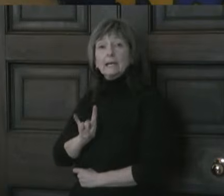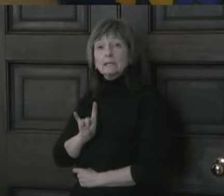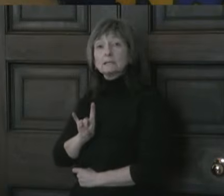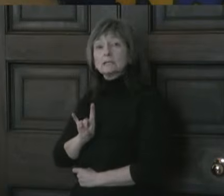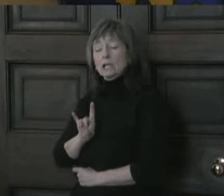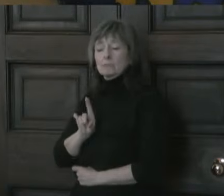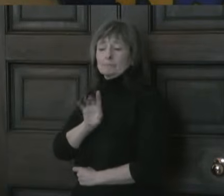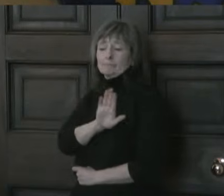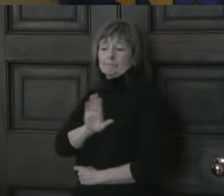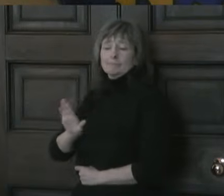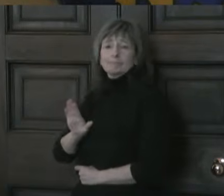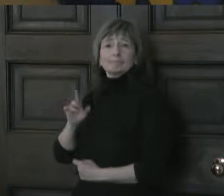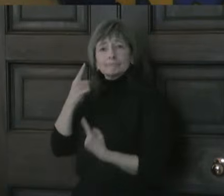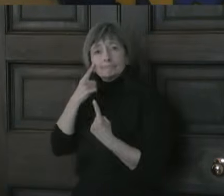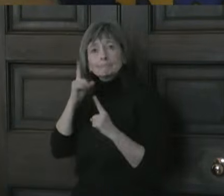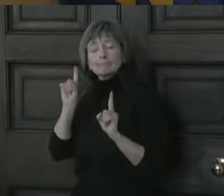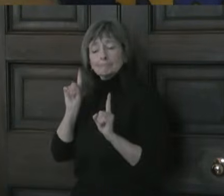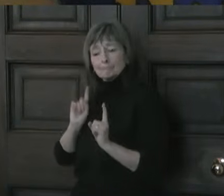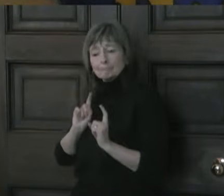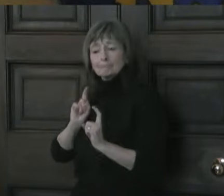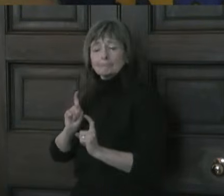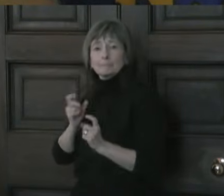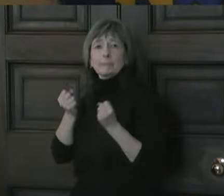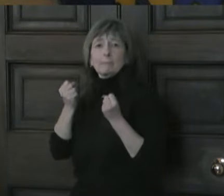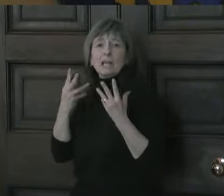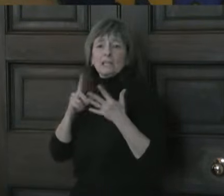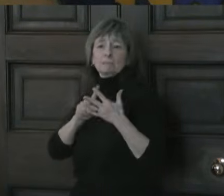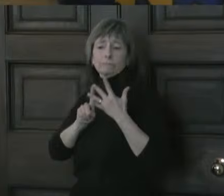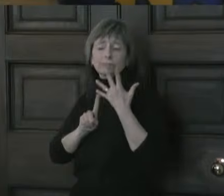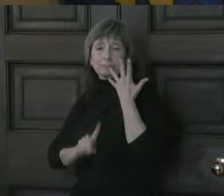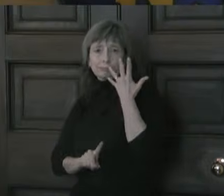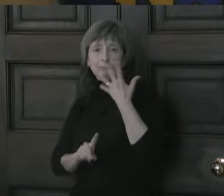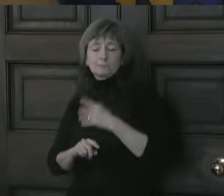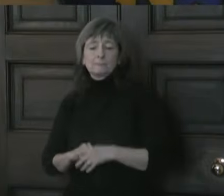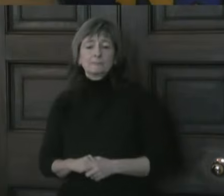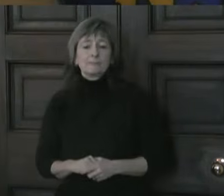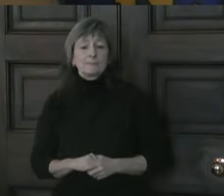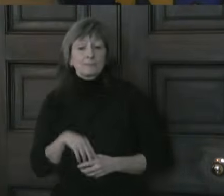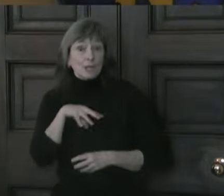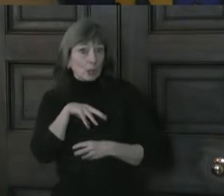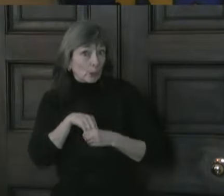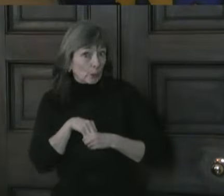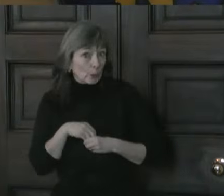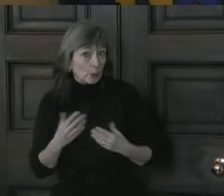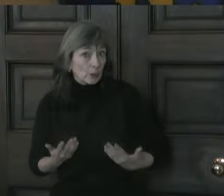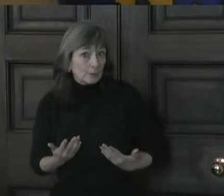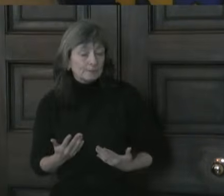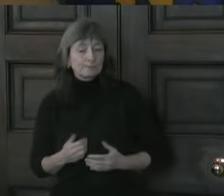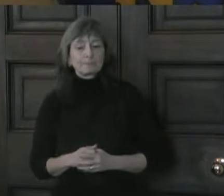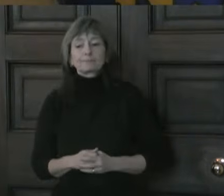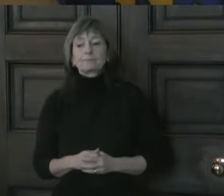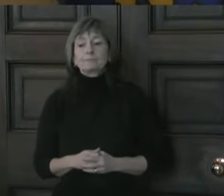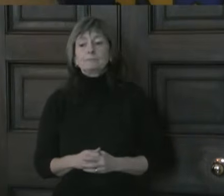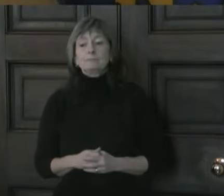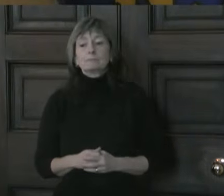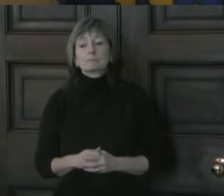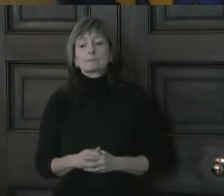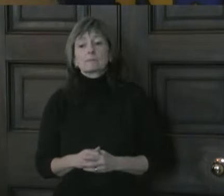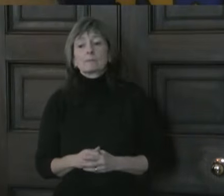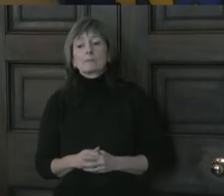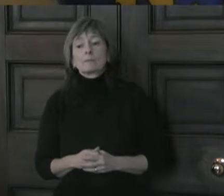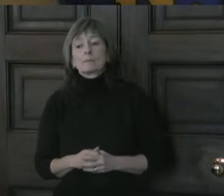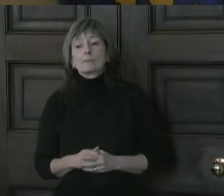made remarkable achievements in many different areas. They include an